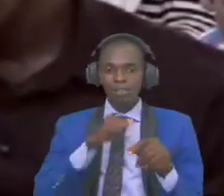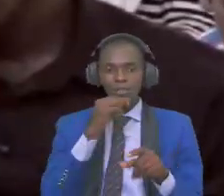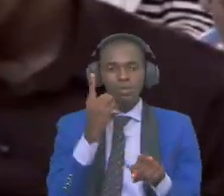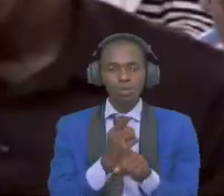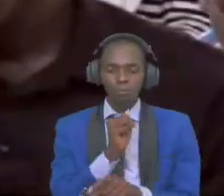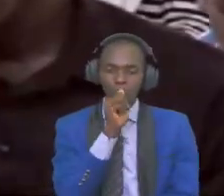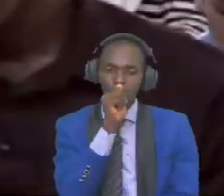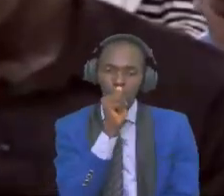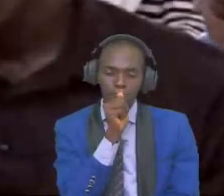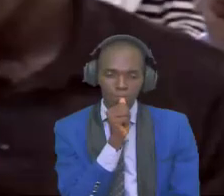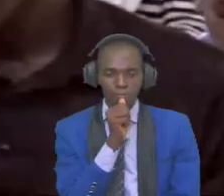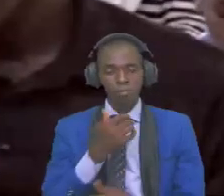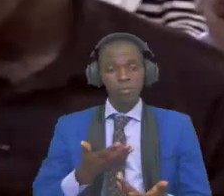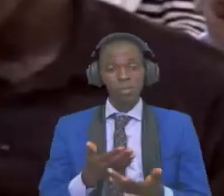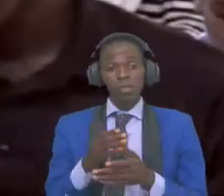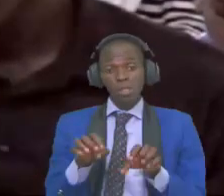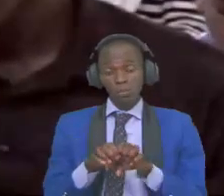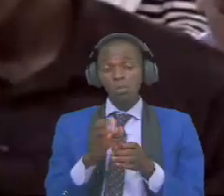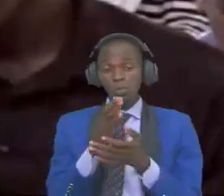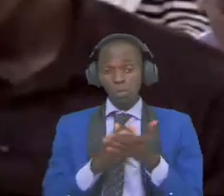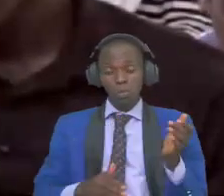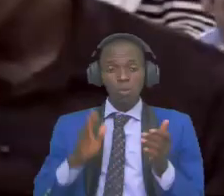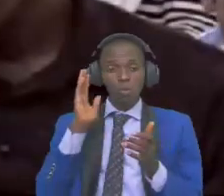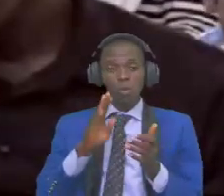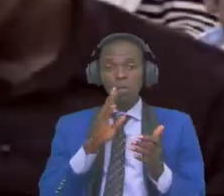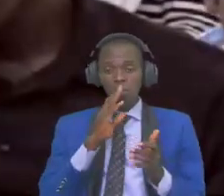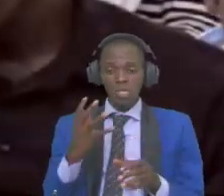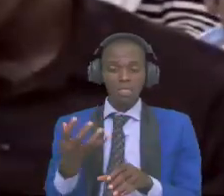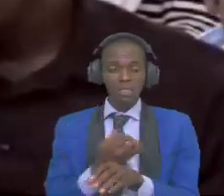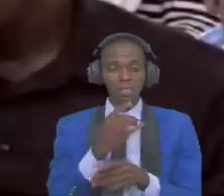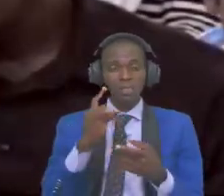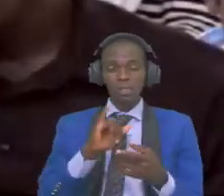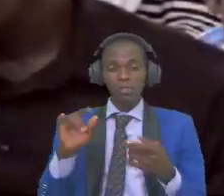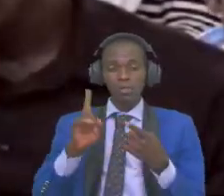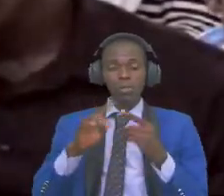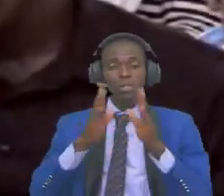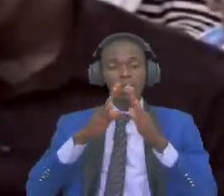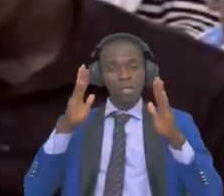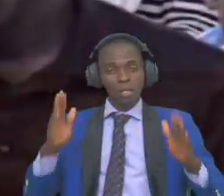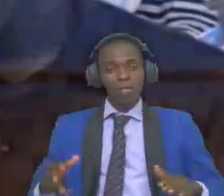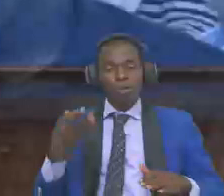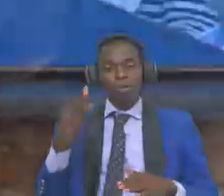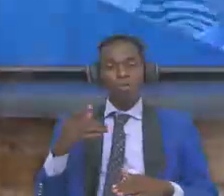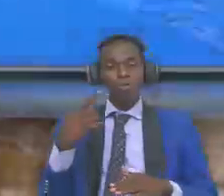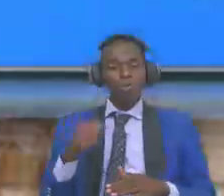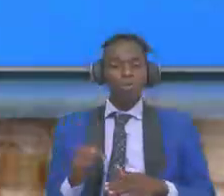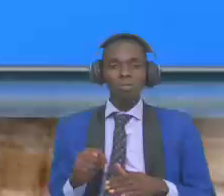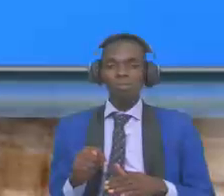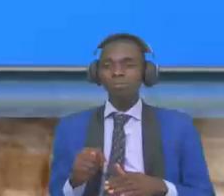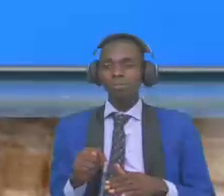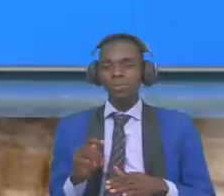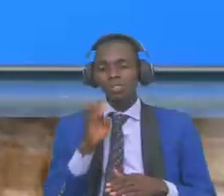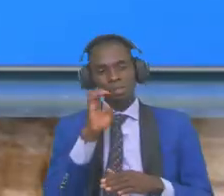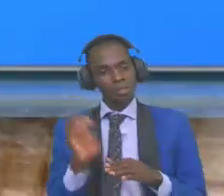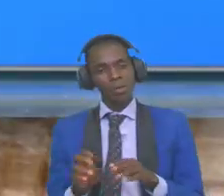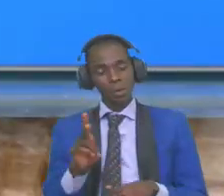some people will even be carried into the house of those Jew people. But the Lord